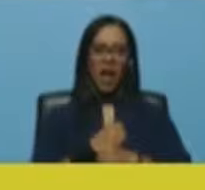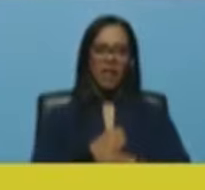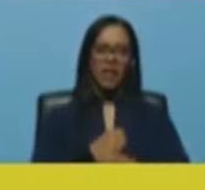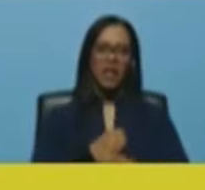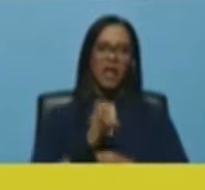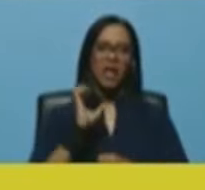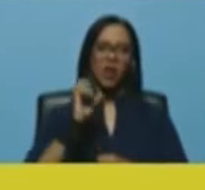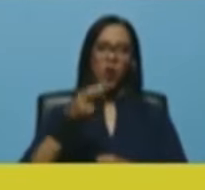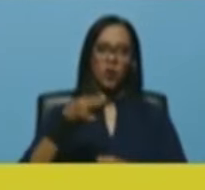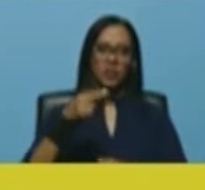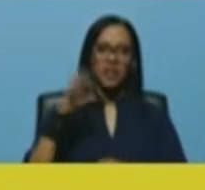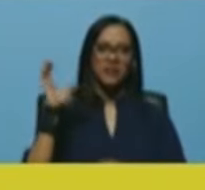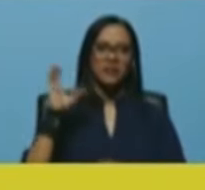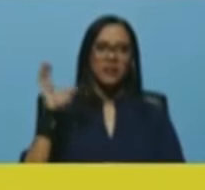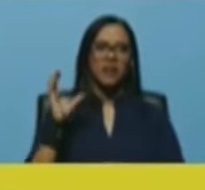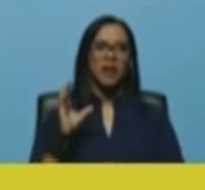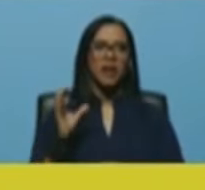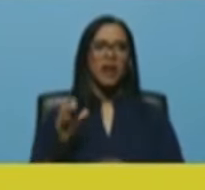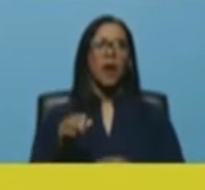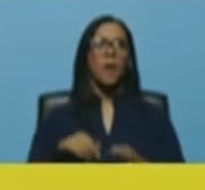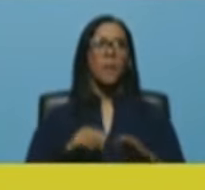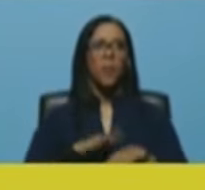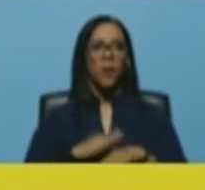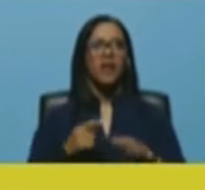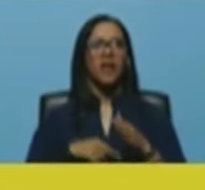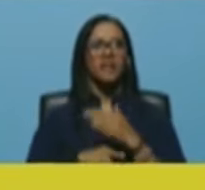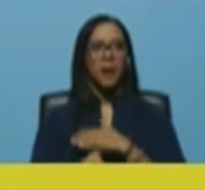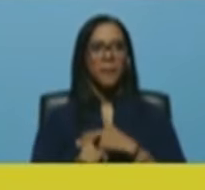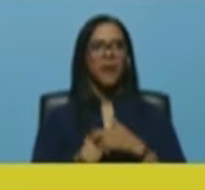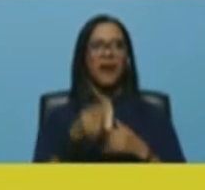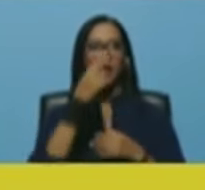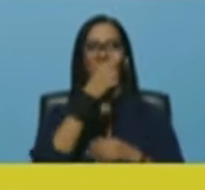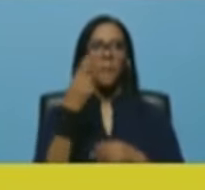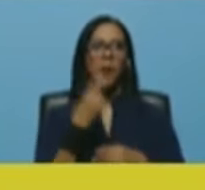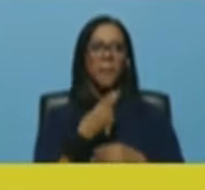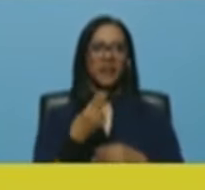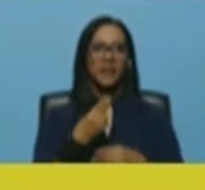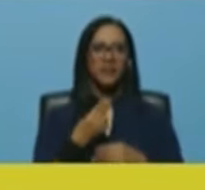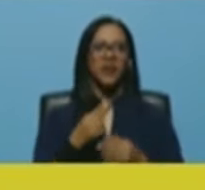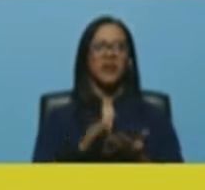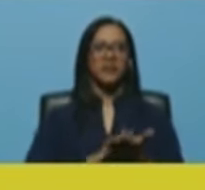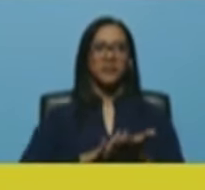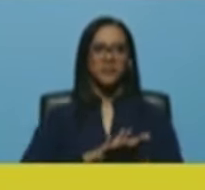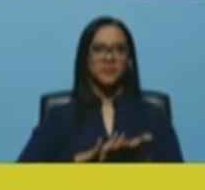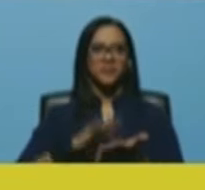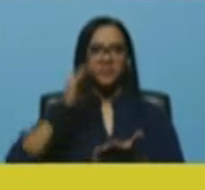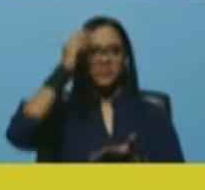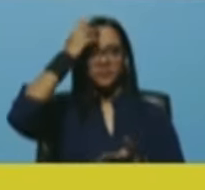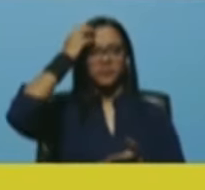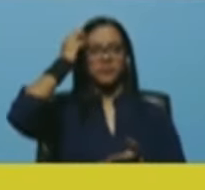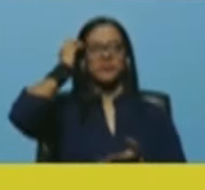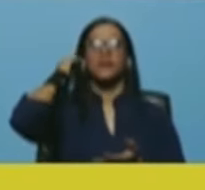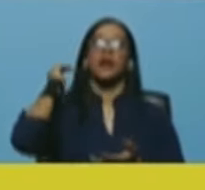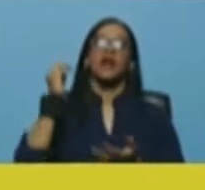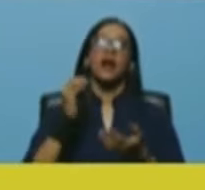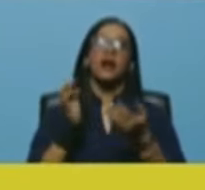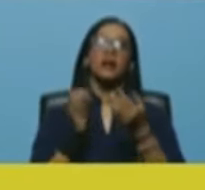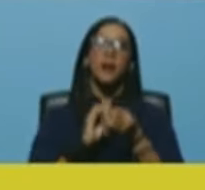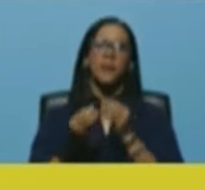Rinconada, because we are moving forward in the commitment of recovering